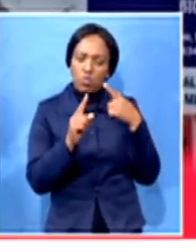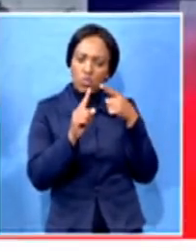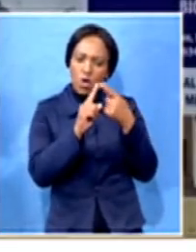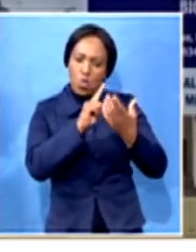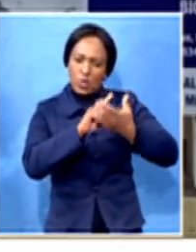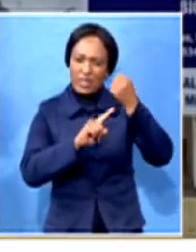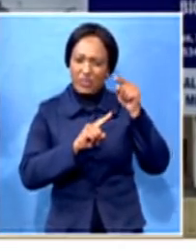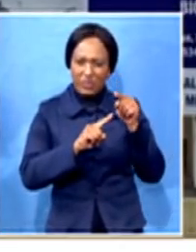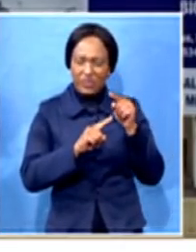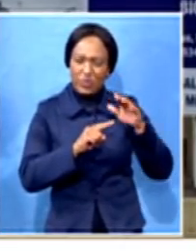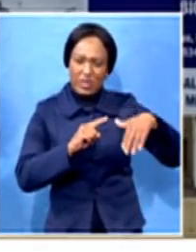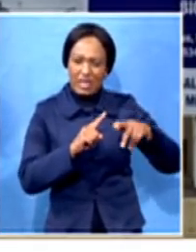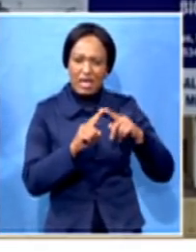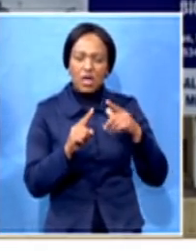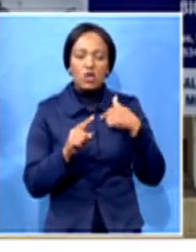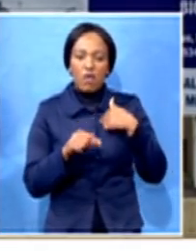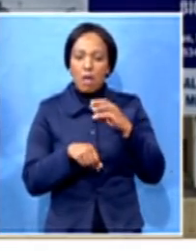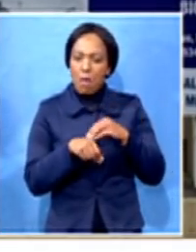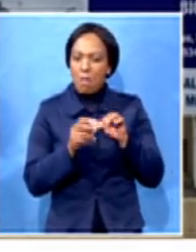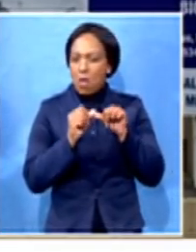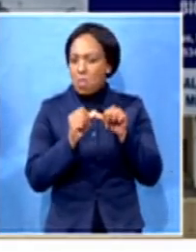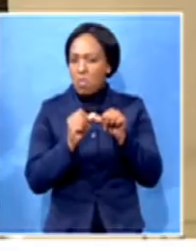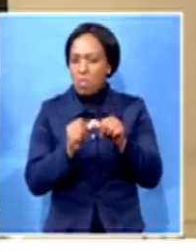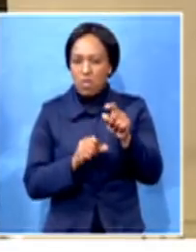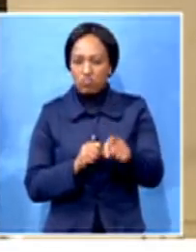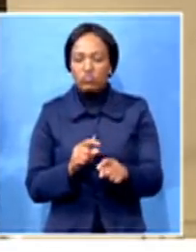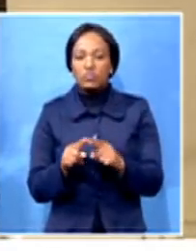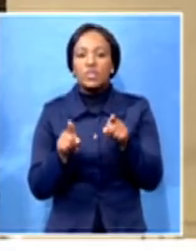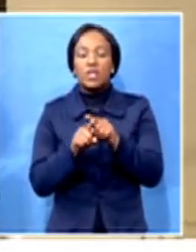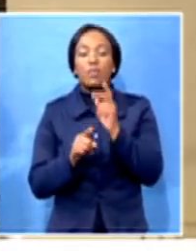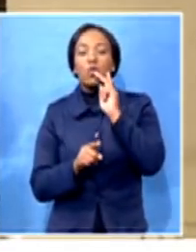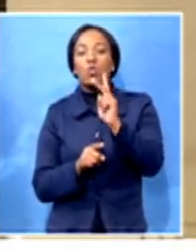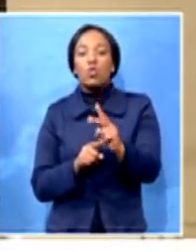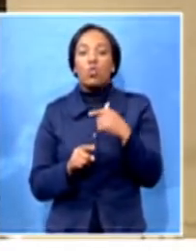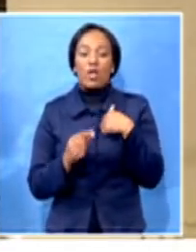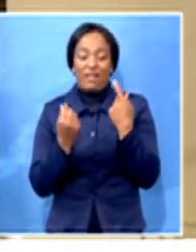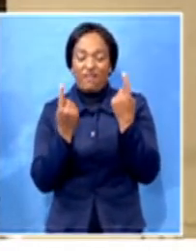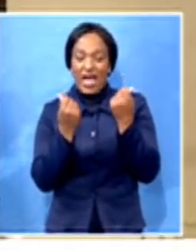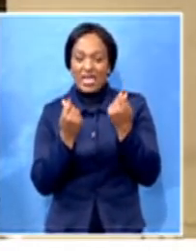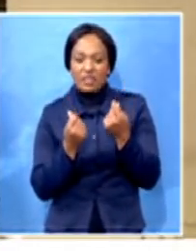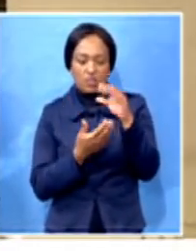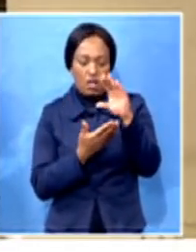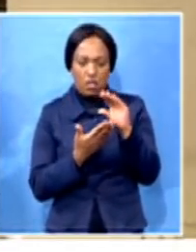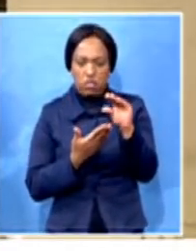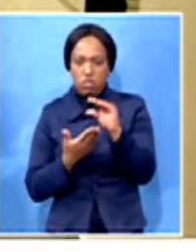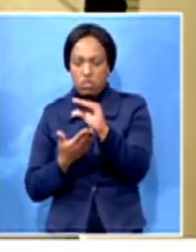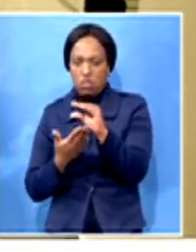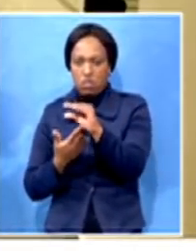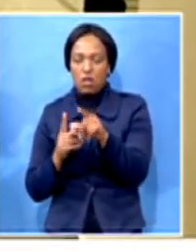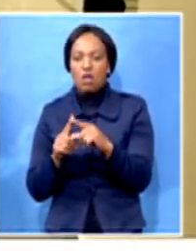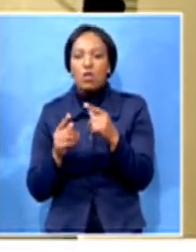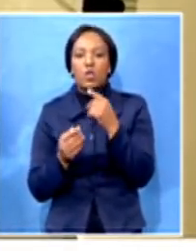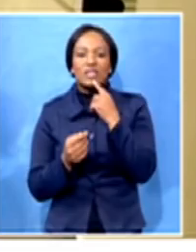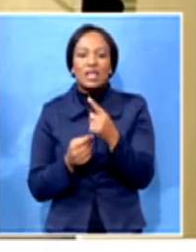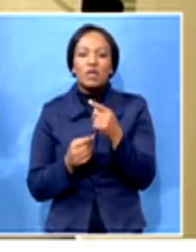for me, is still the ongoing problem here. And I think also when we look at the question of financing, they do now say that, well, we need to be able to